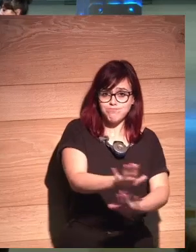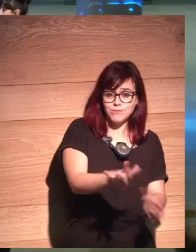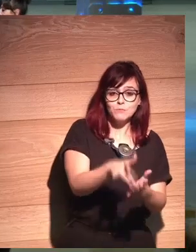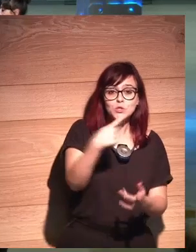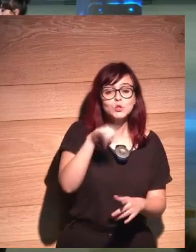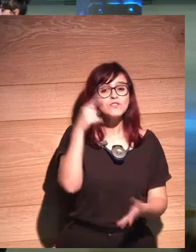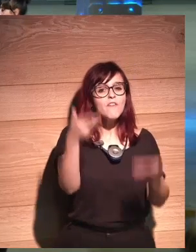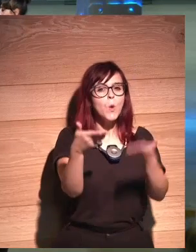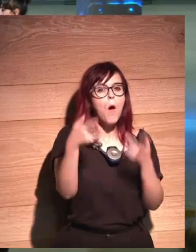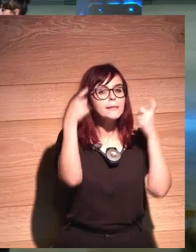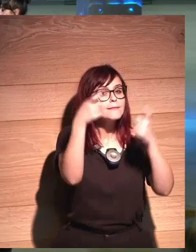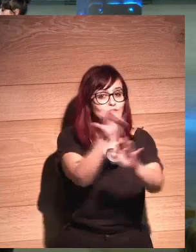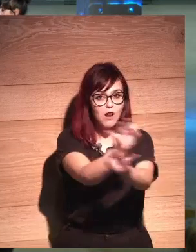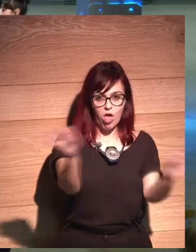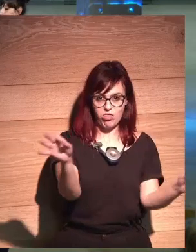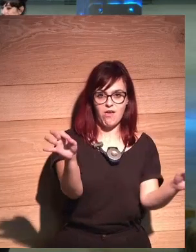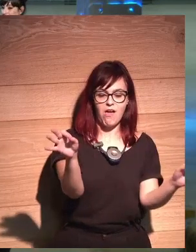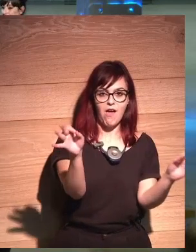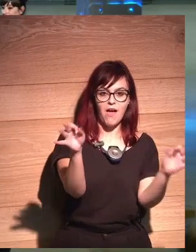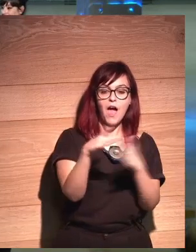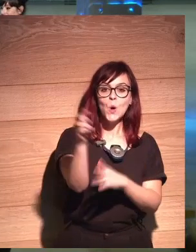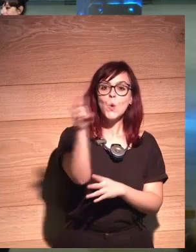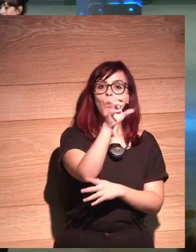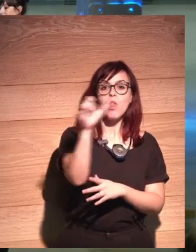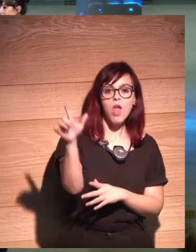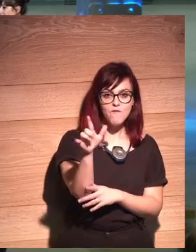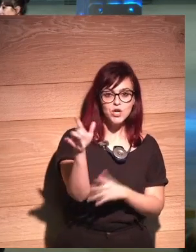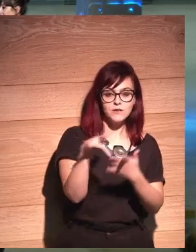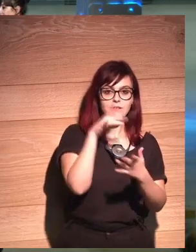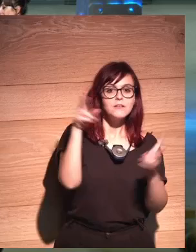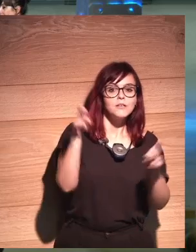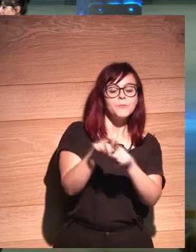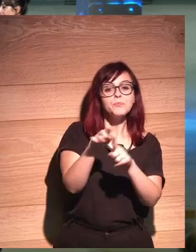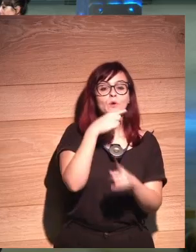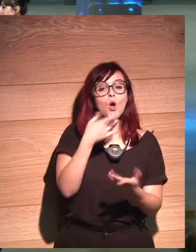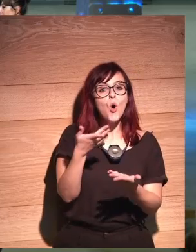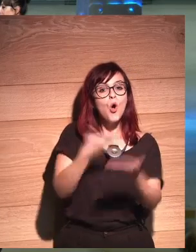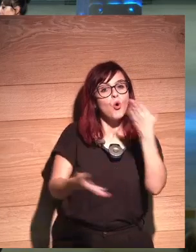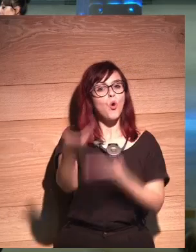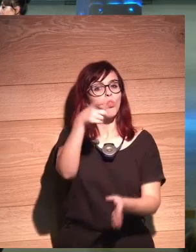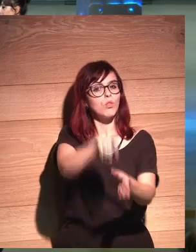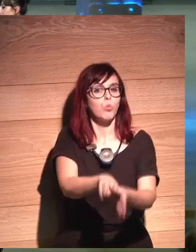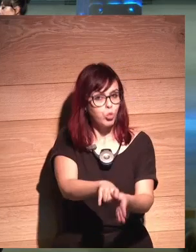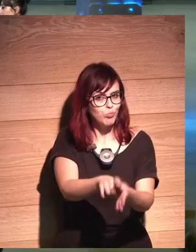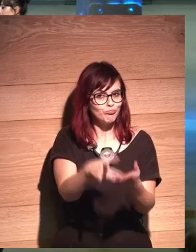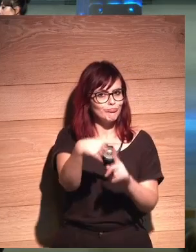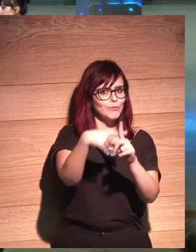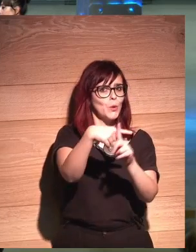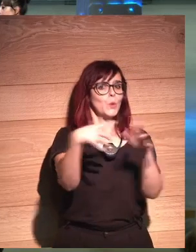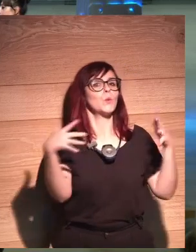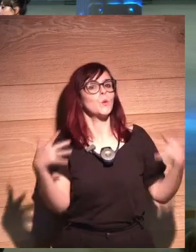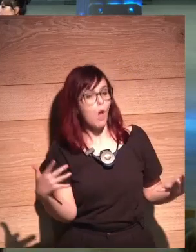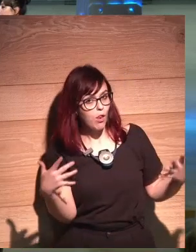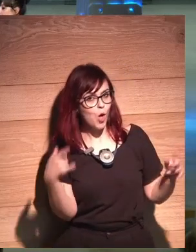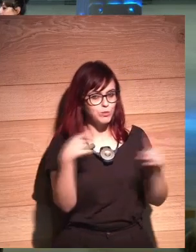almost judging. We are not trying to assess anything. Whoever tells you about your level of contribution. So basically, what